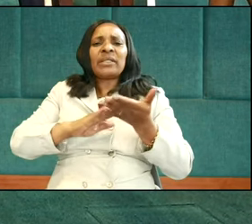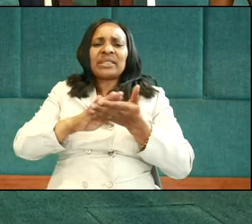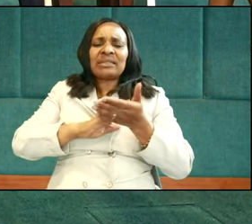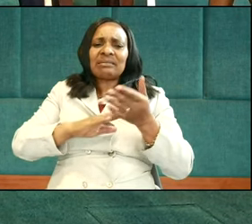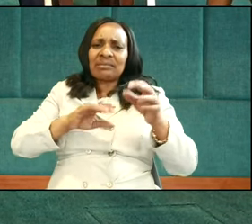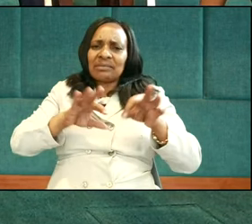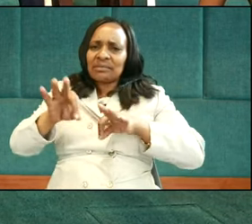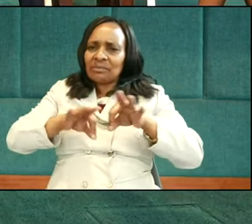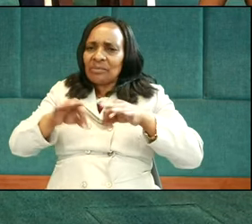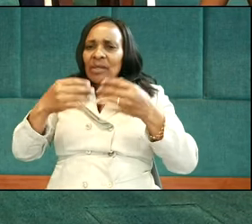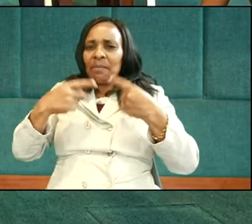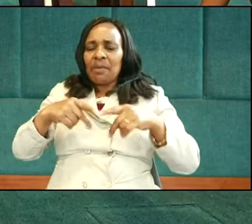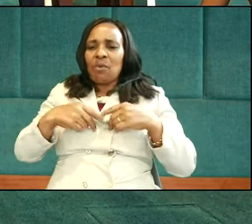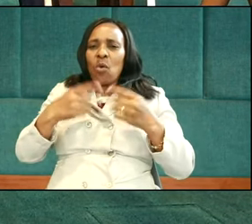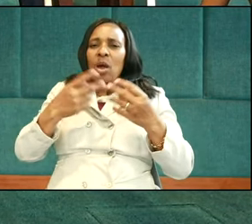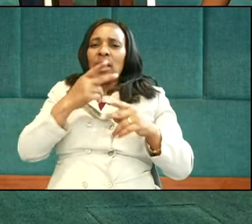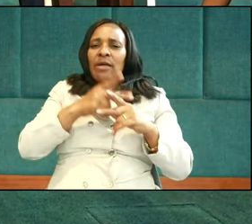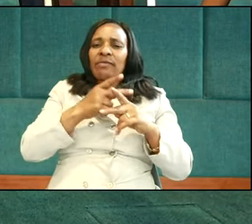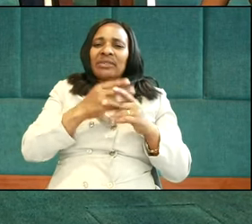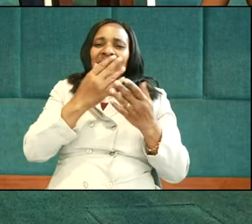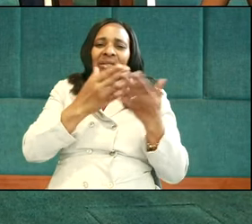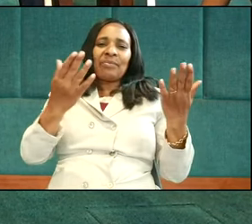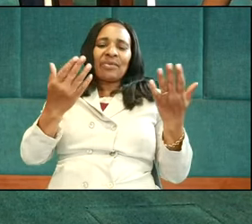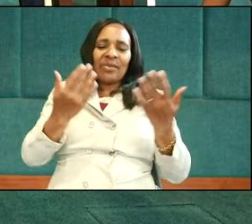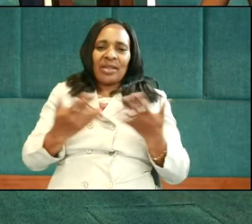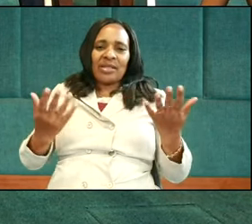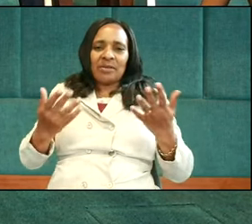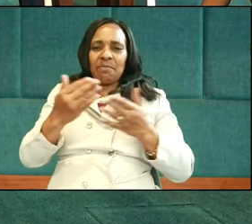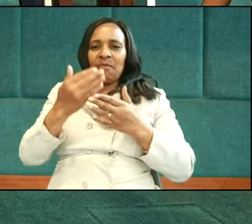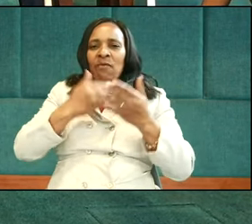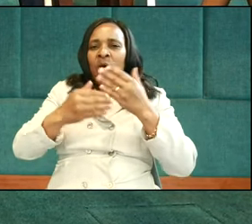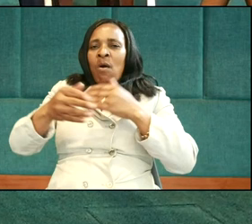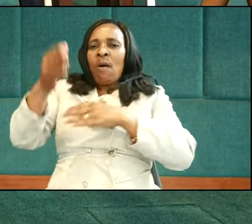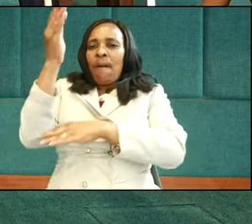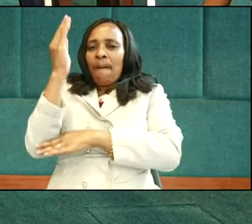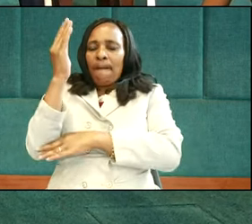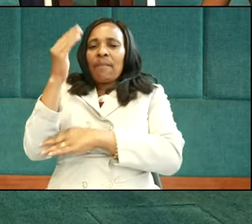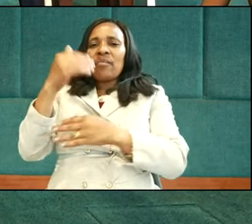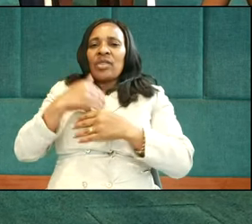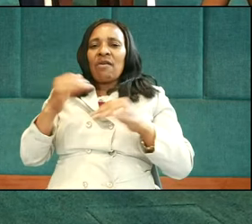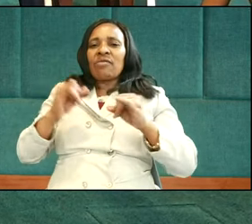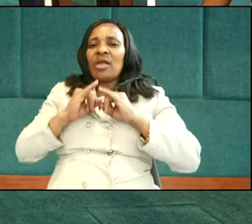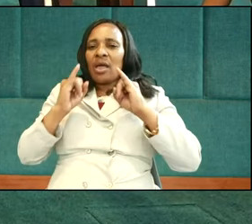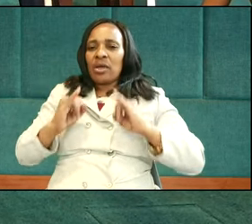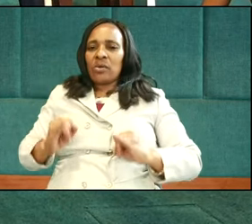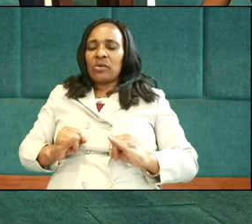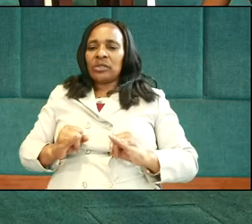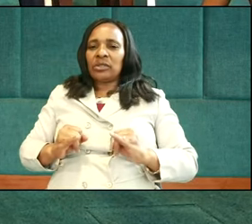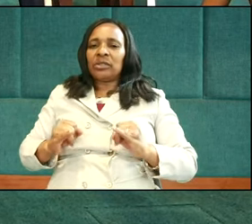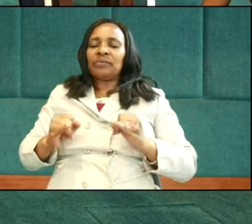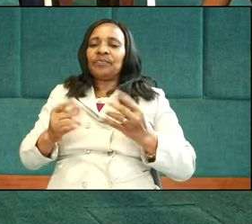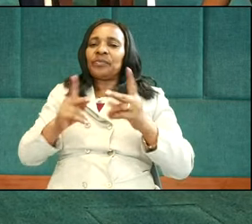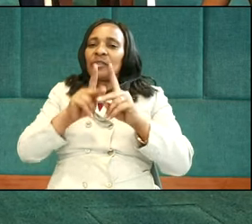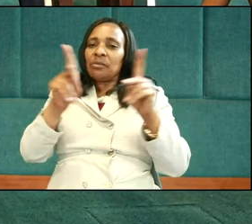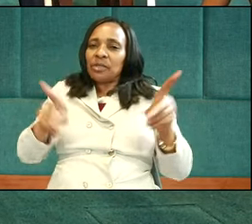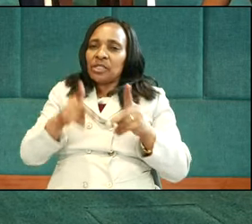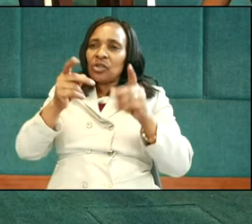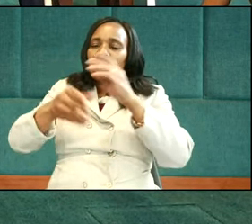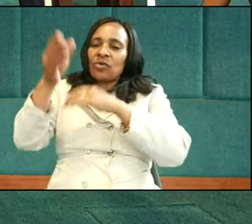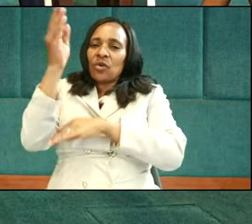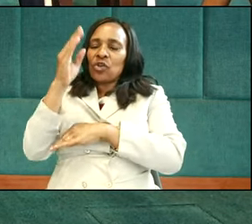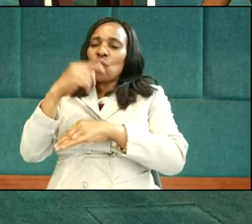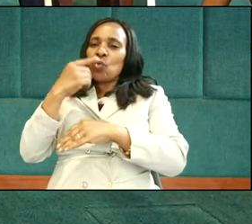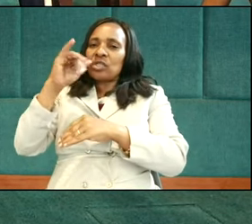describing people who have kept certain things before God, and they have idols in place of God, who